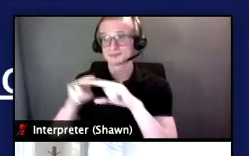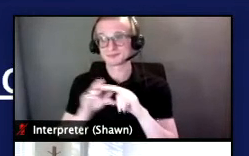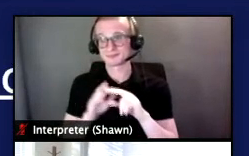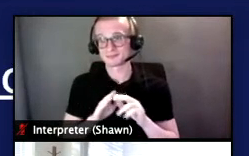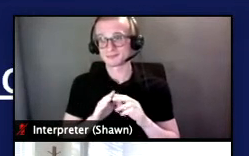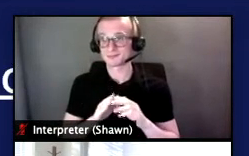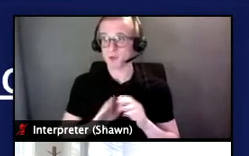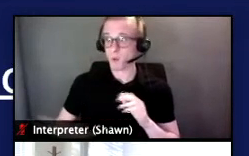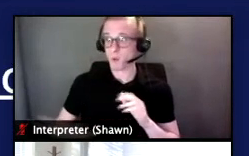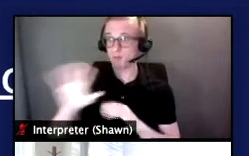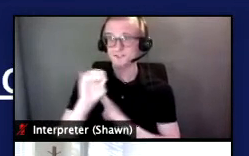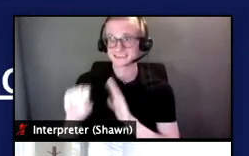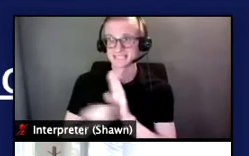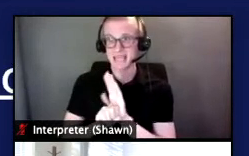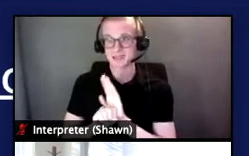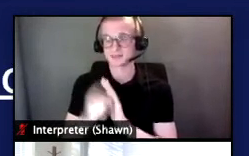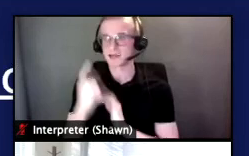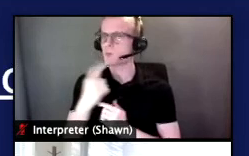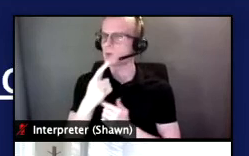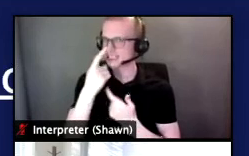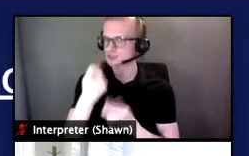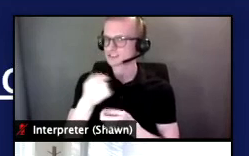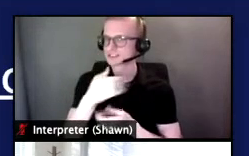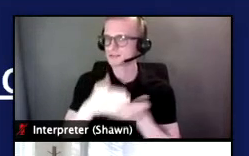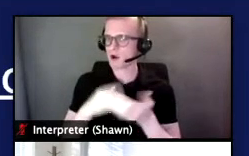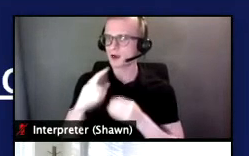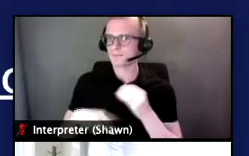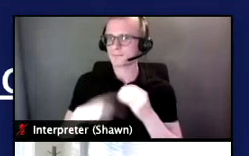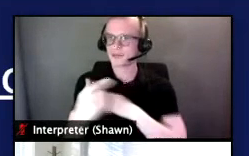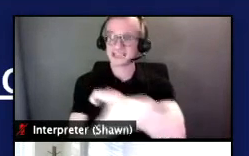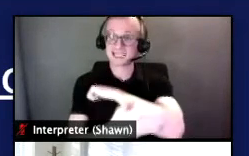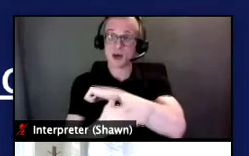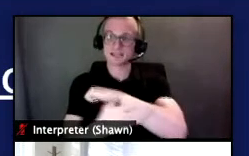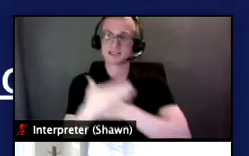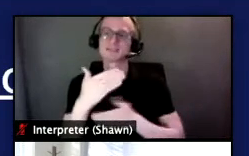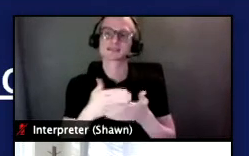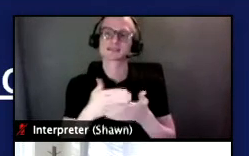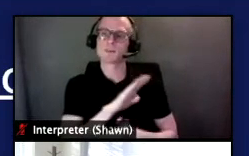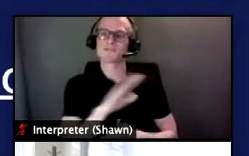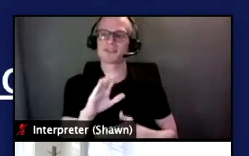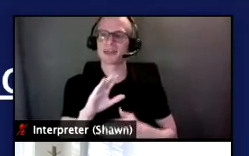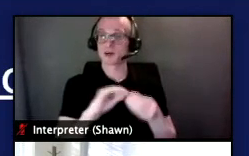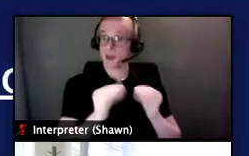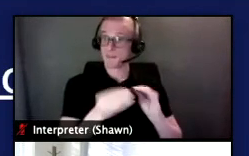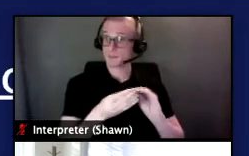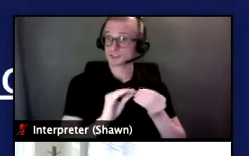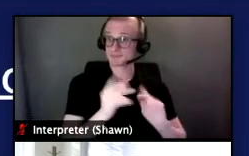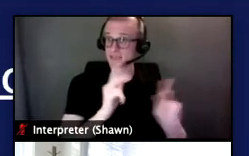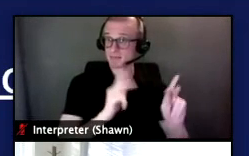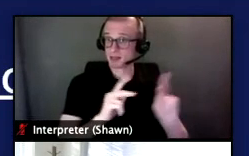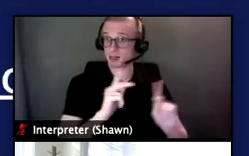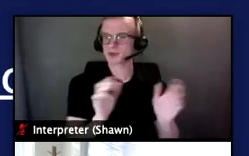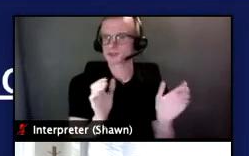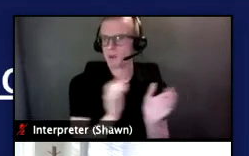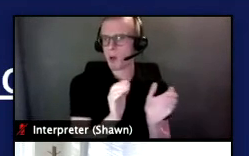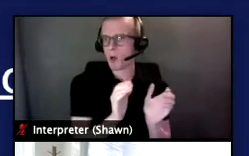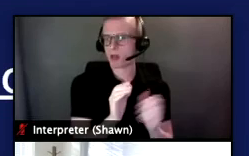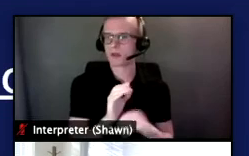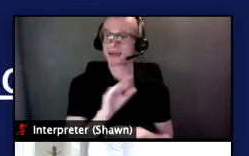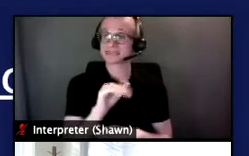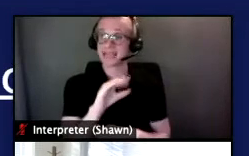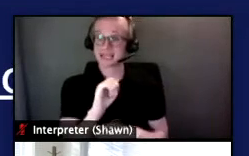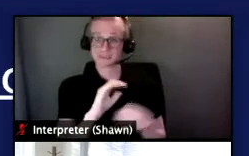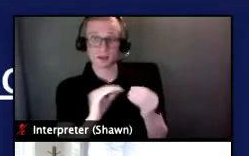with these counties is that some of them have very small populations and they have small case numbers, and even a movement